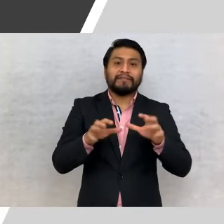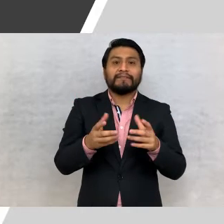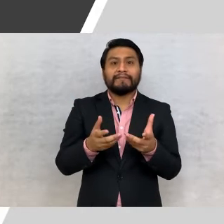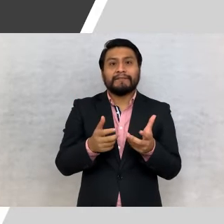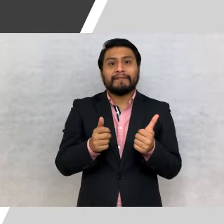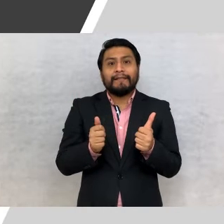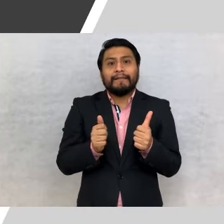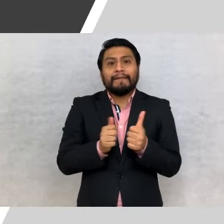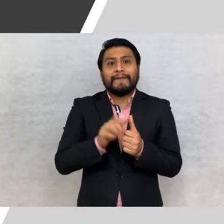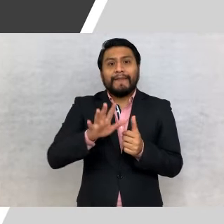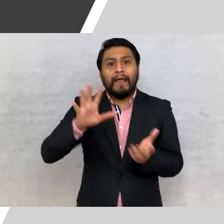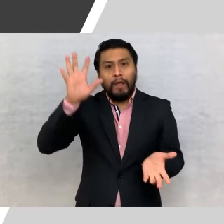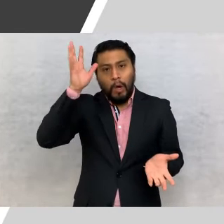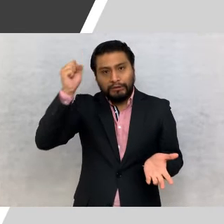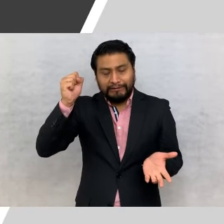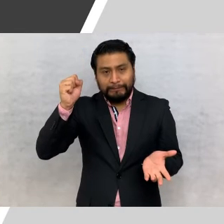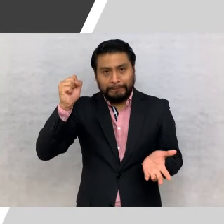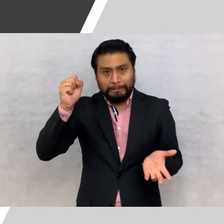this concept,